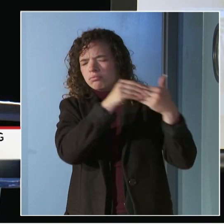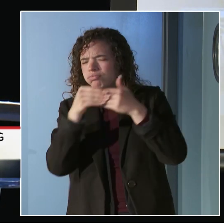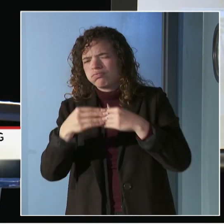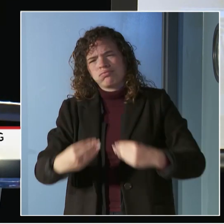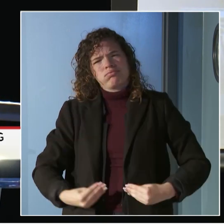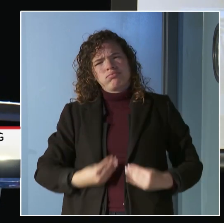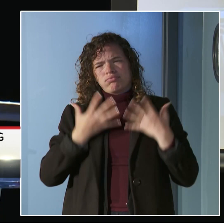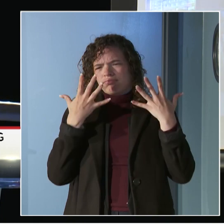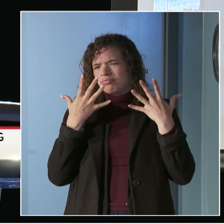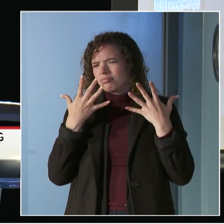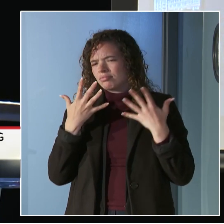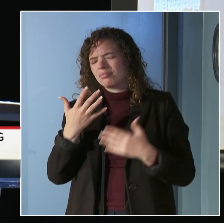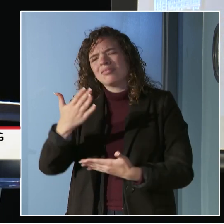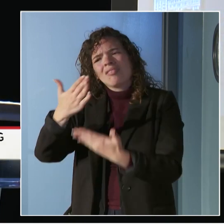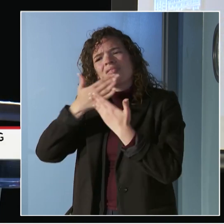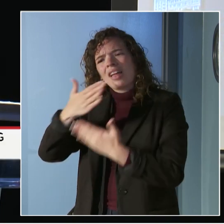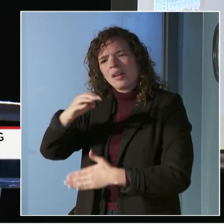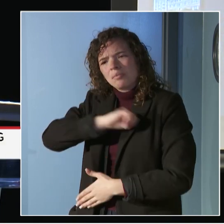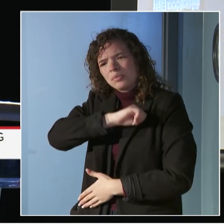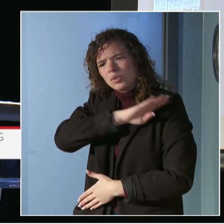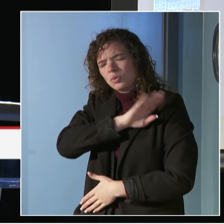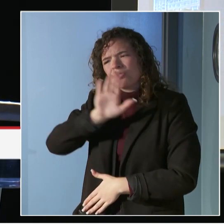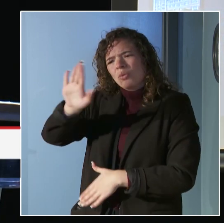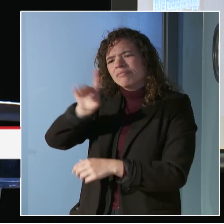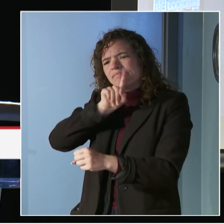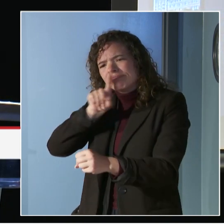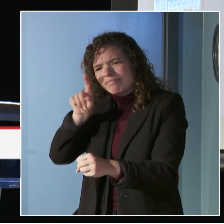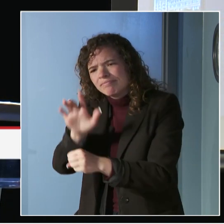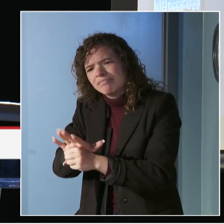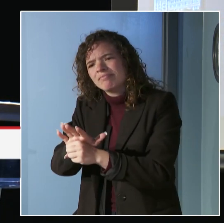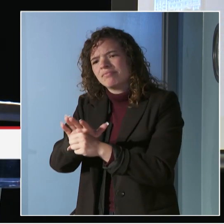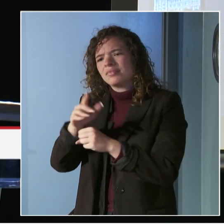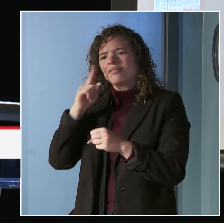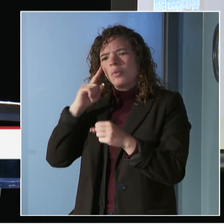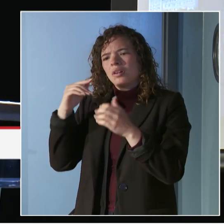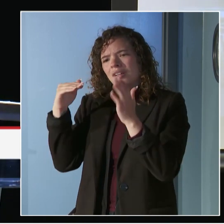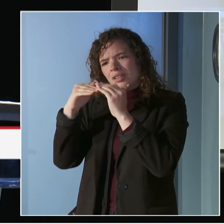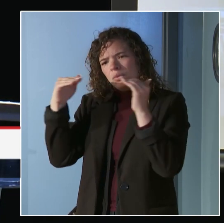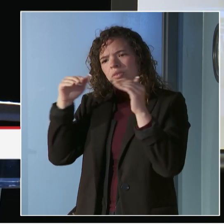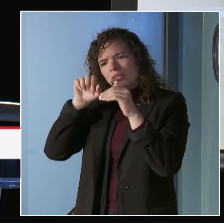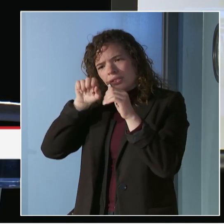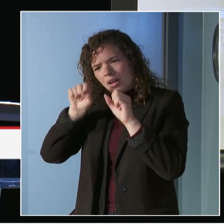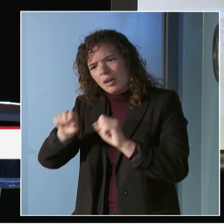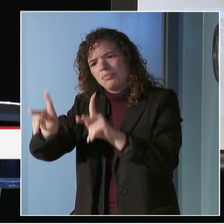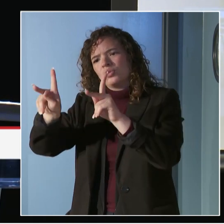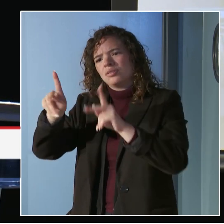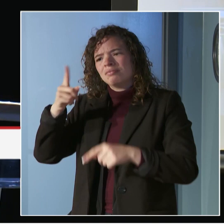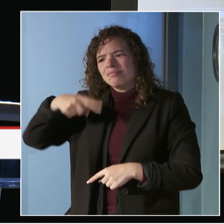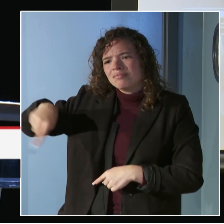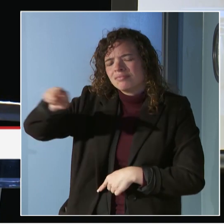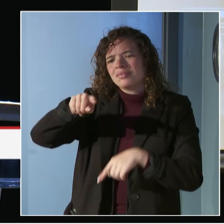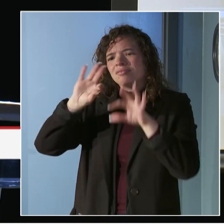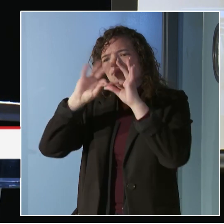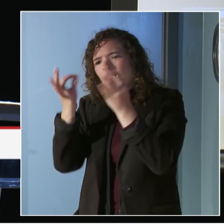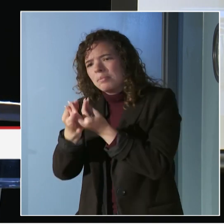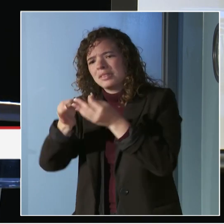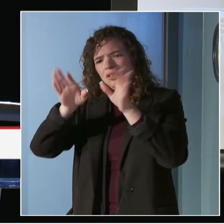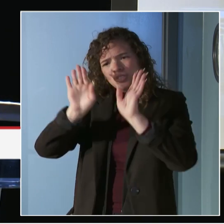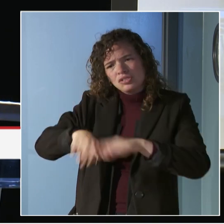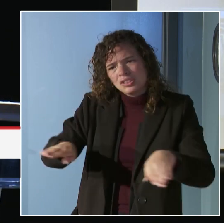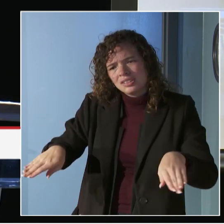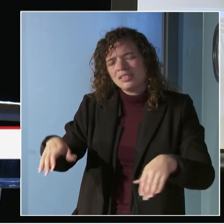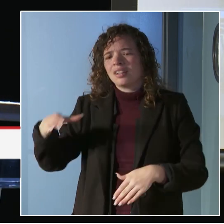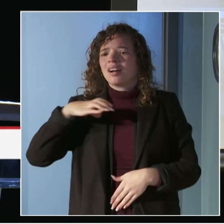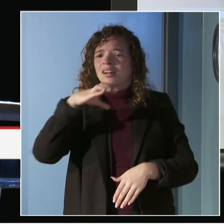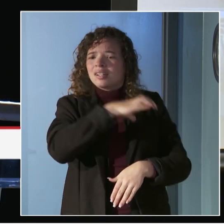your commitment to a fair shot for DC youth and families, and to Councilmember Nadeau for your ever-present leadership and support.